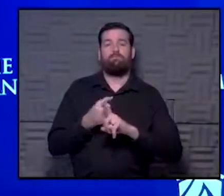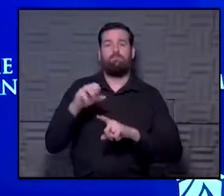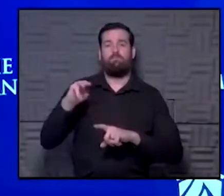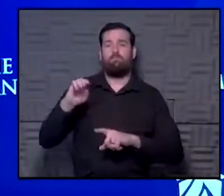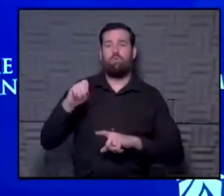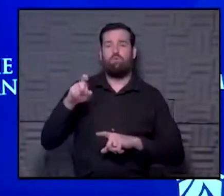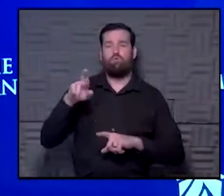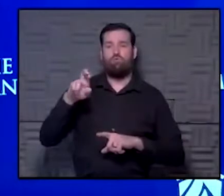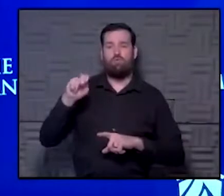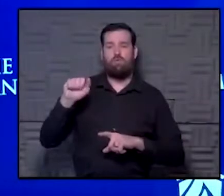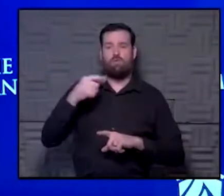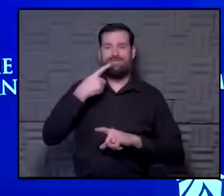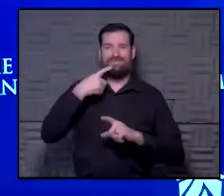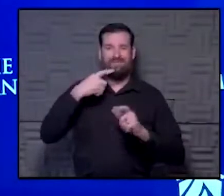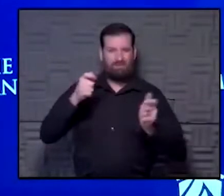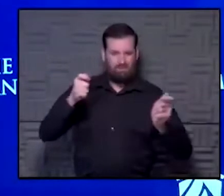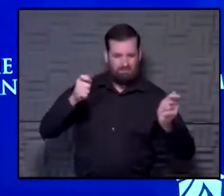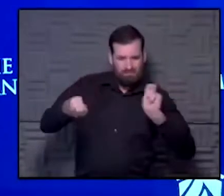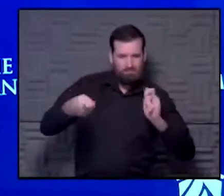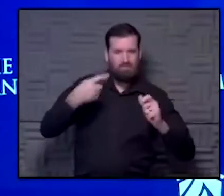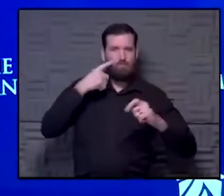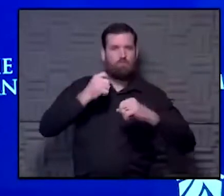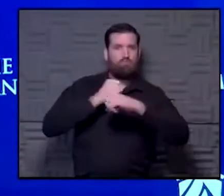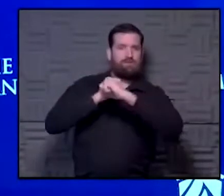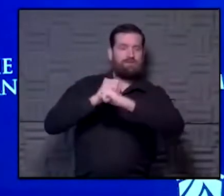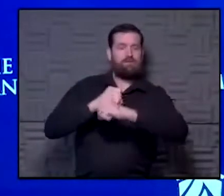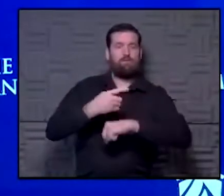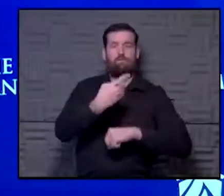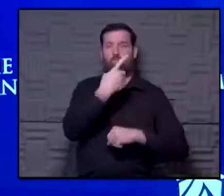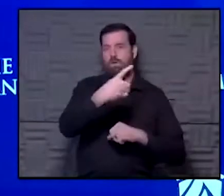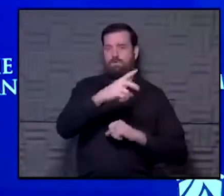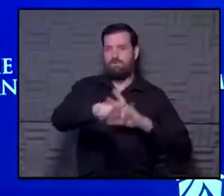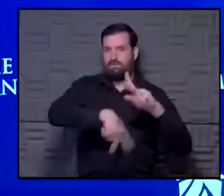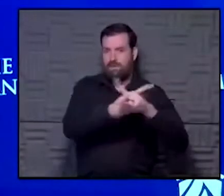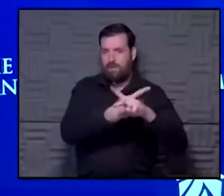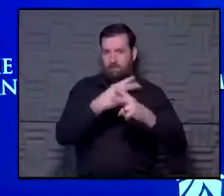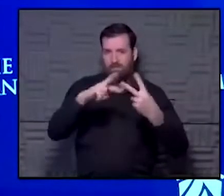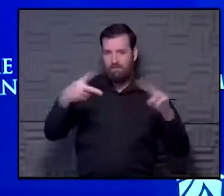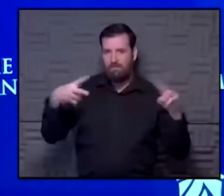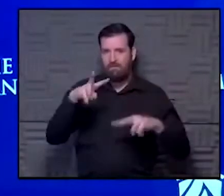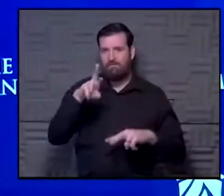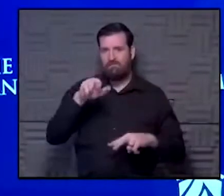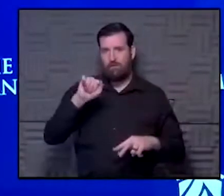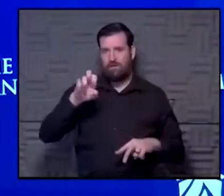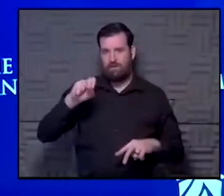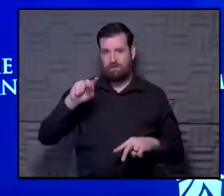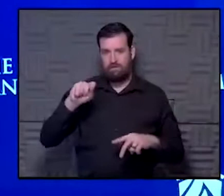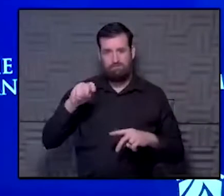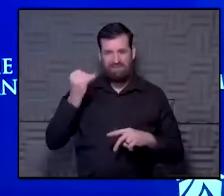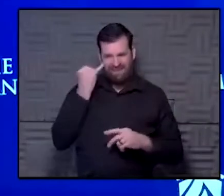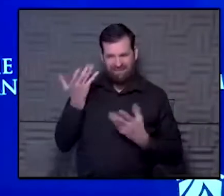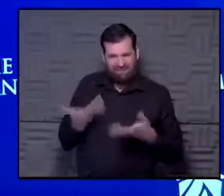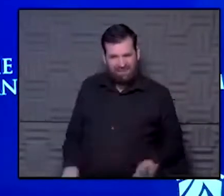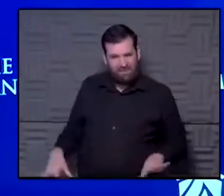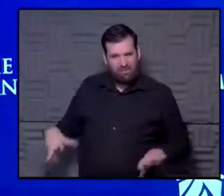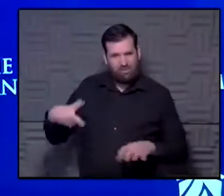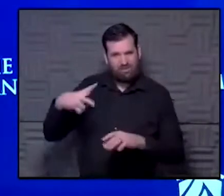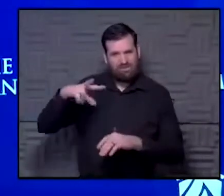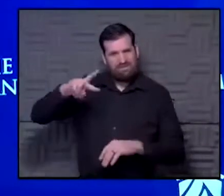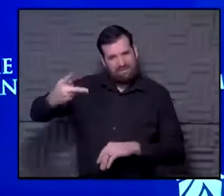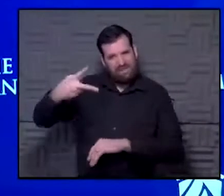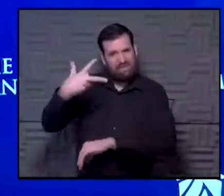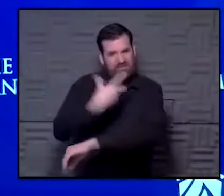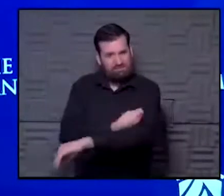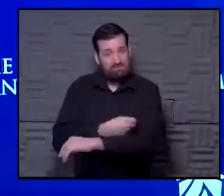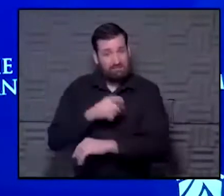Moderna said that it altered its vaccine to protect against one COVID variant. Would people who've already been vaccinated with both shots need to also get the booster